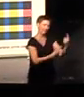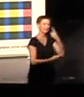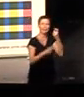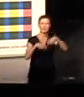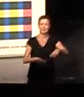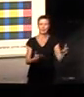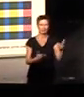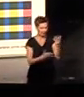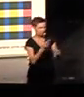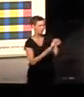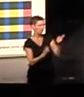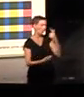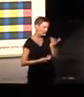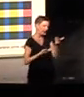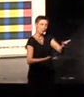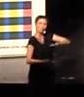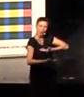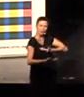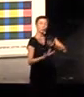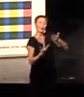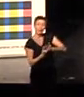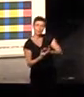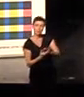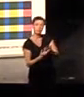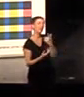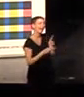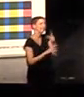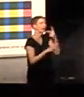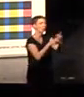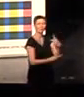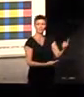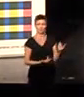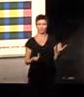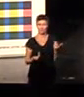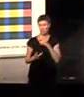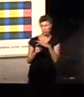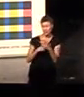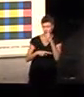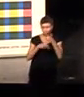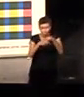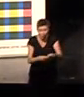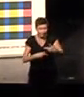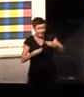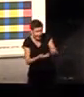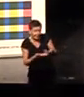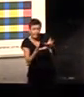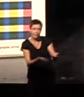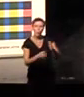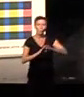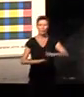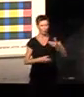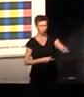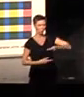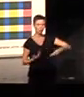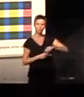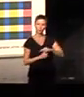en u wilt geef dan rights of access erover alsof site i can not sustain wel ver we duiken country blues